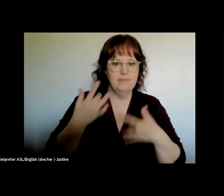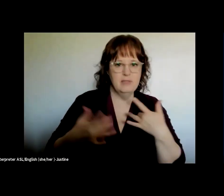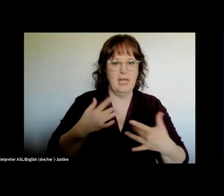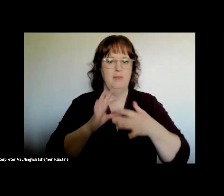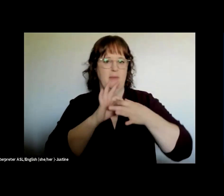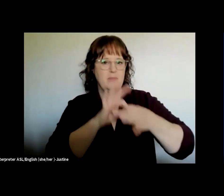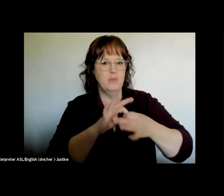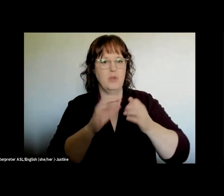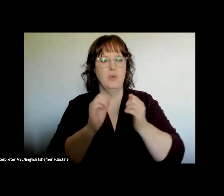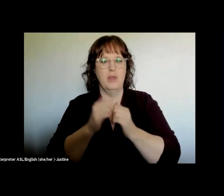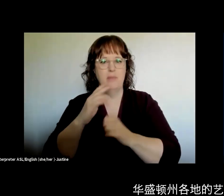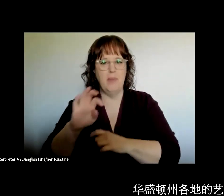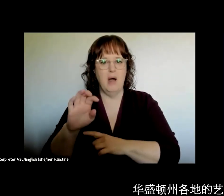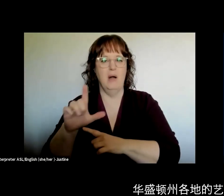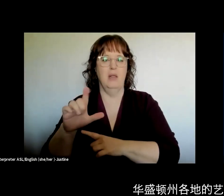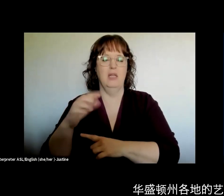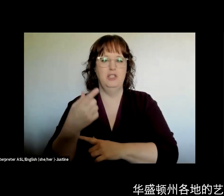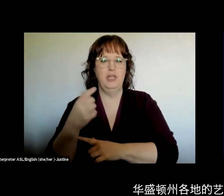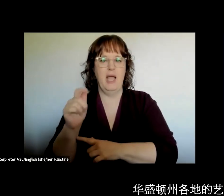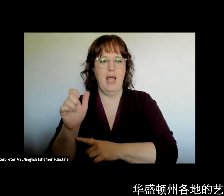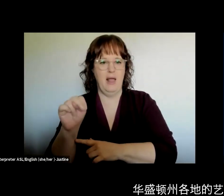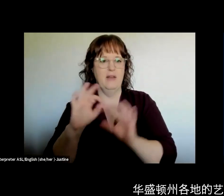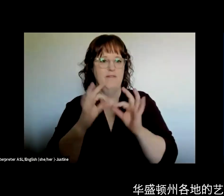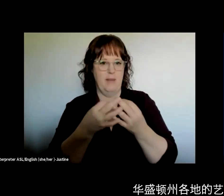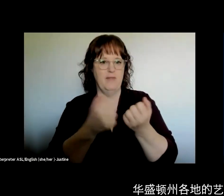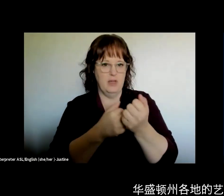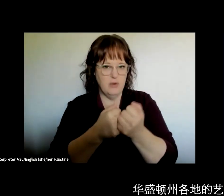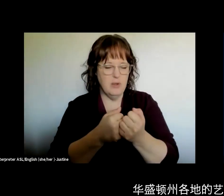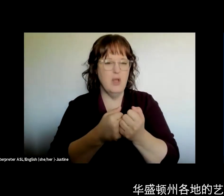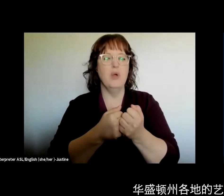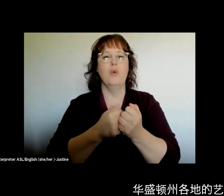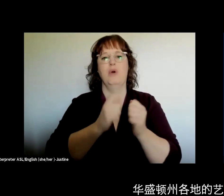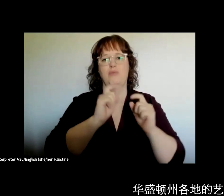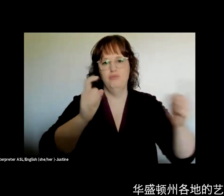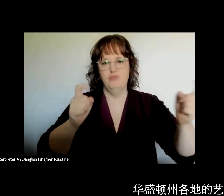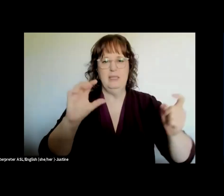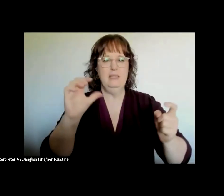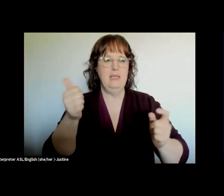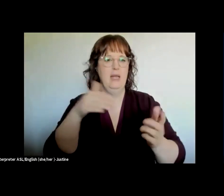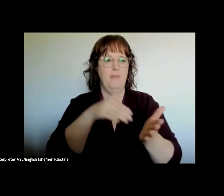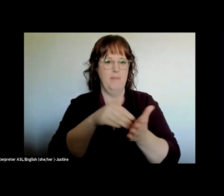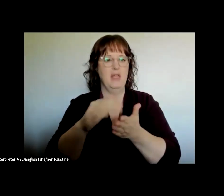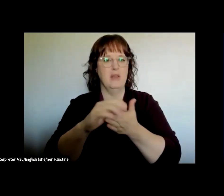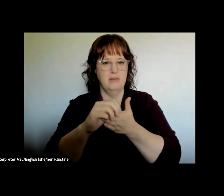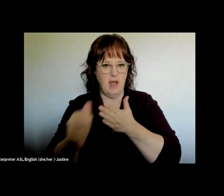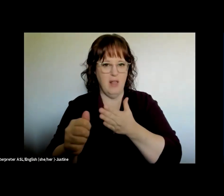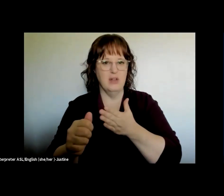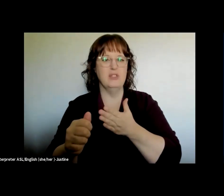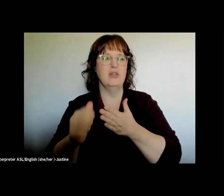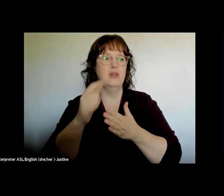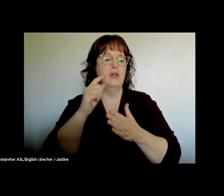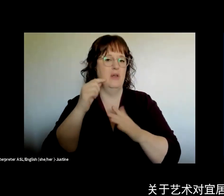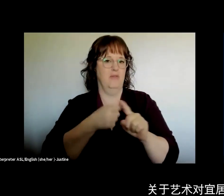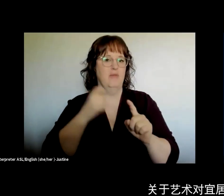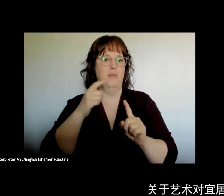distribute $10 million to arts and cultural organizations across the state of Washington. Arts Fund recently